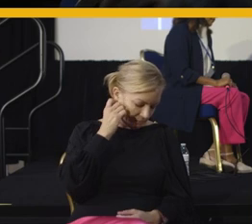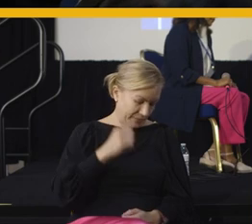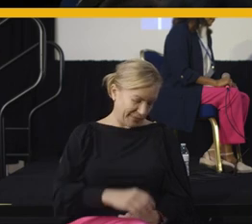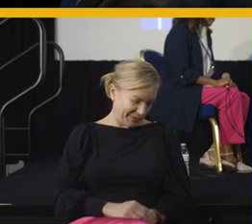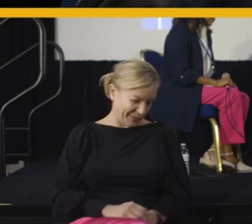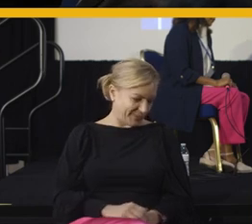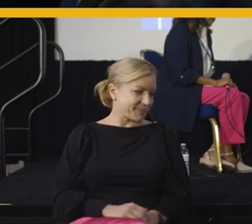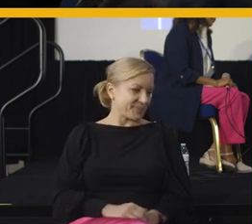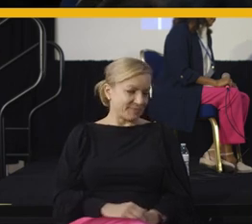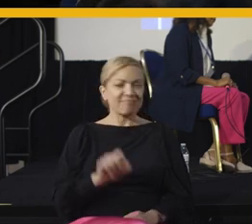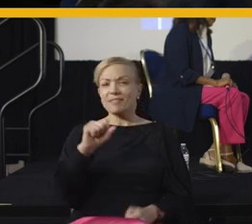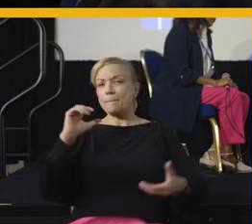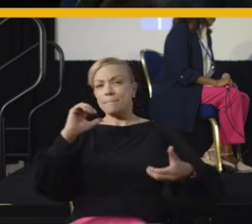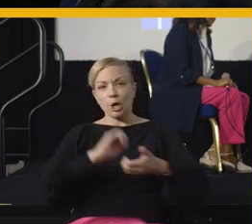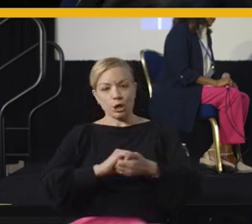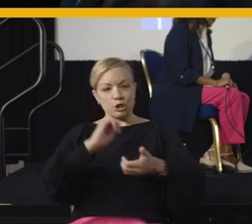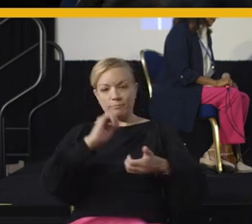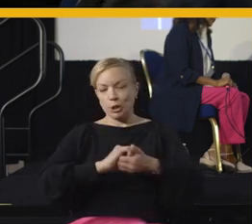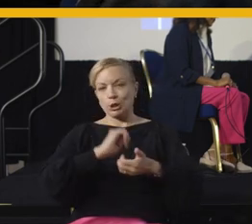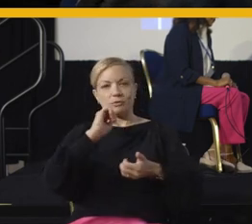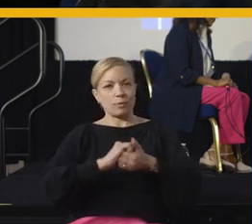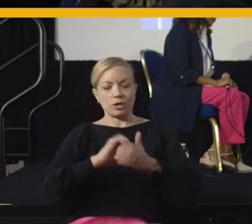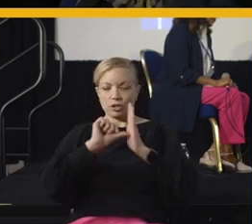We have a partnership is